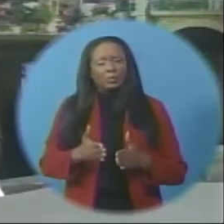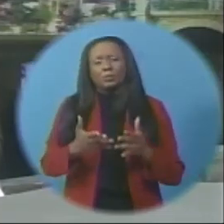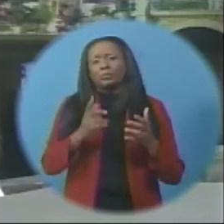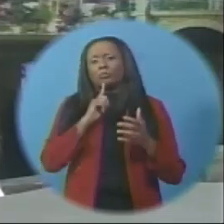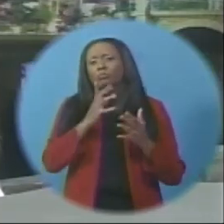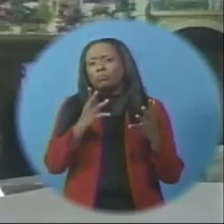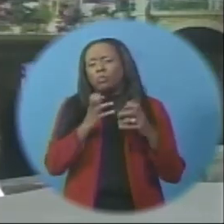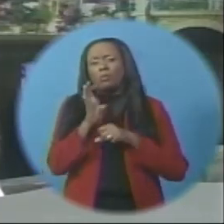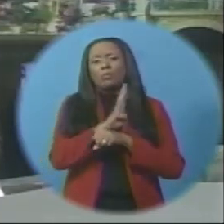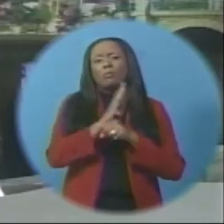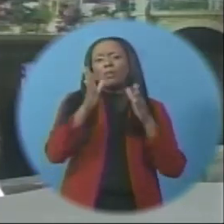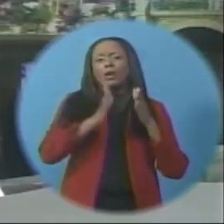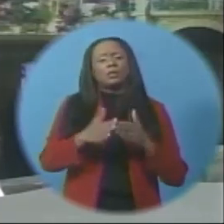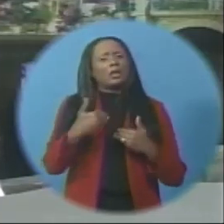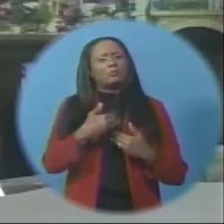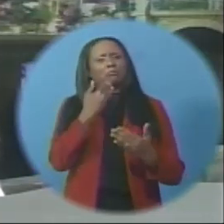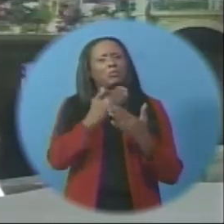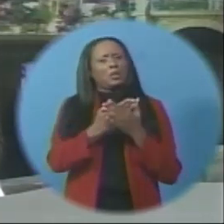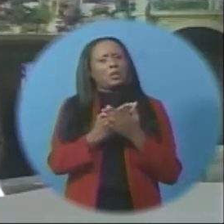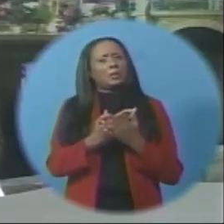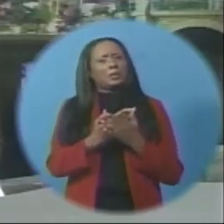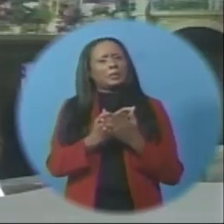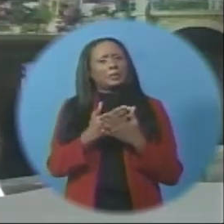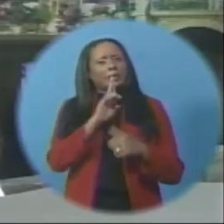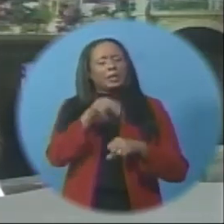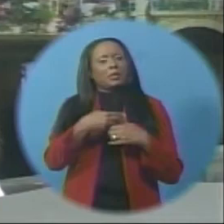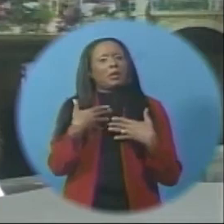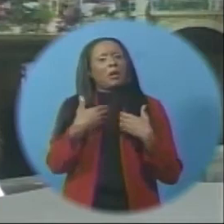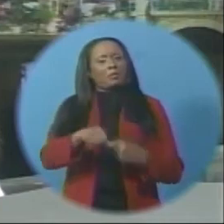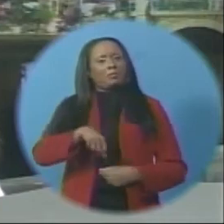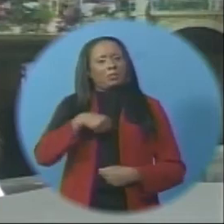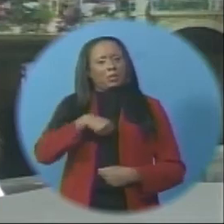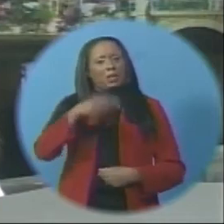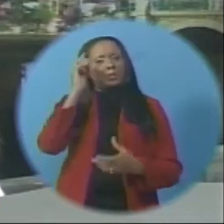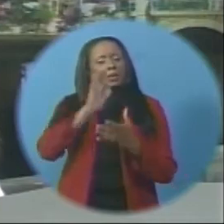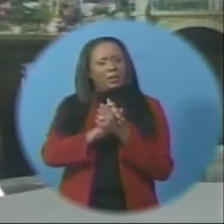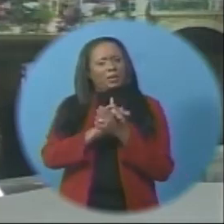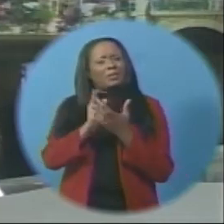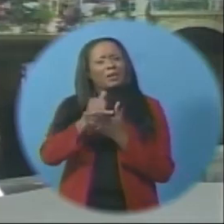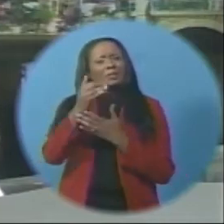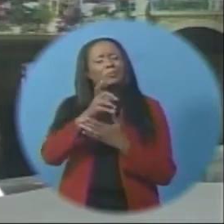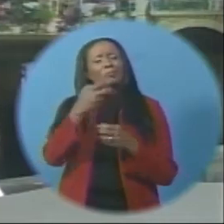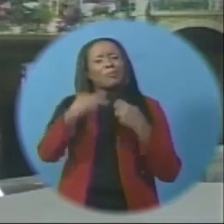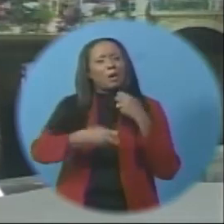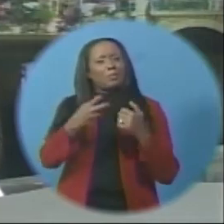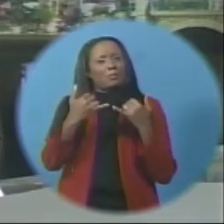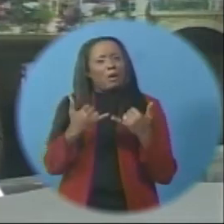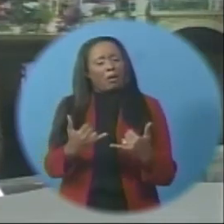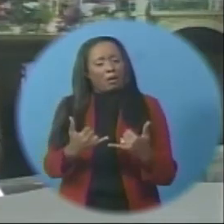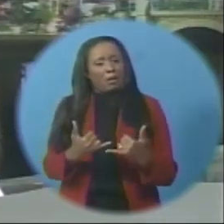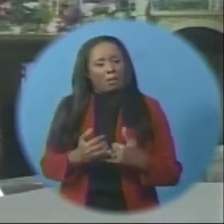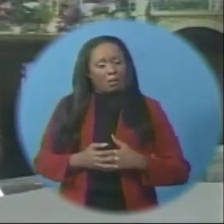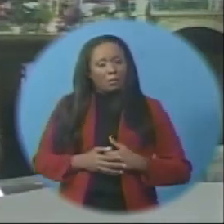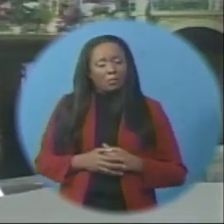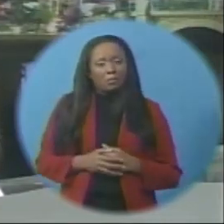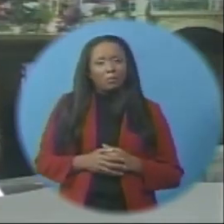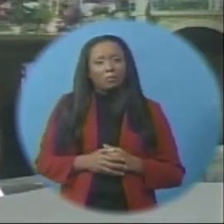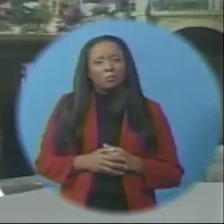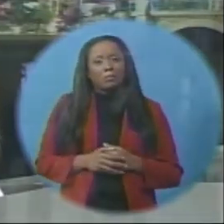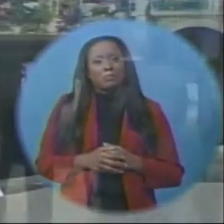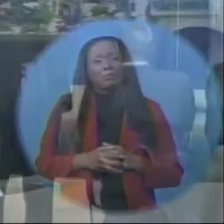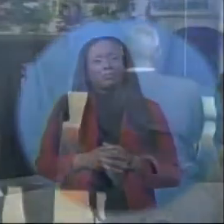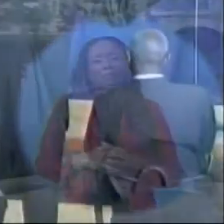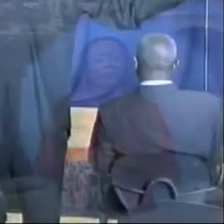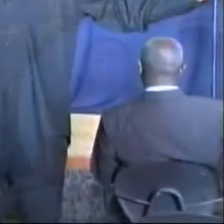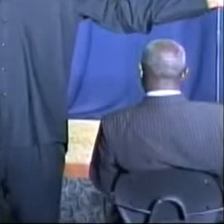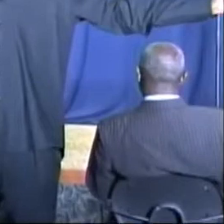a greater sense of national confidence, the absence of which he believes is holding the country back. Mark Fingal was speaking to a group